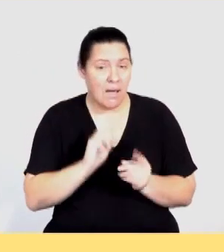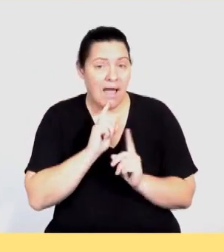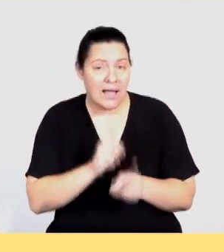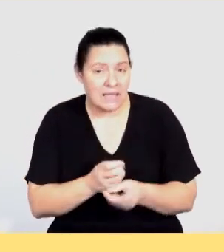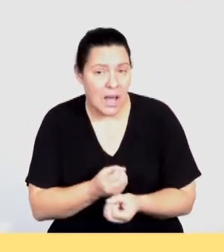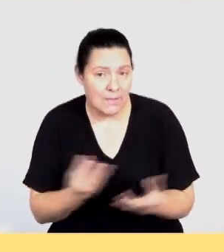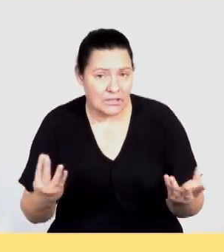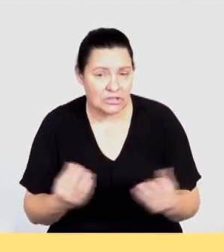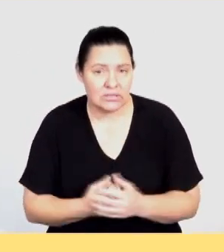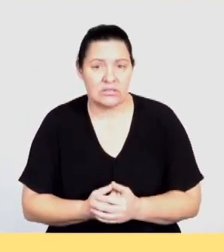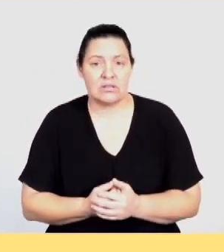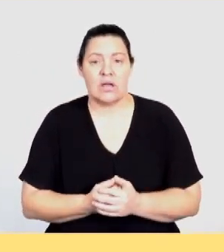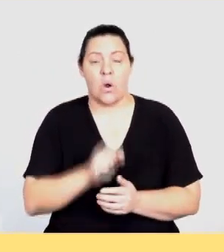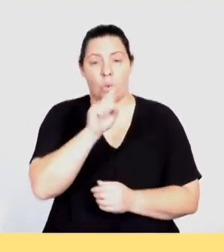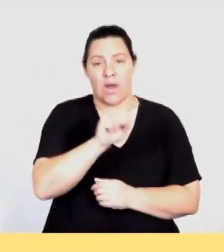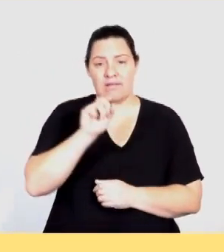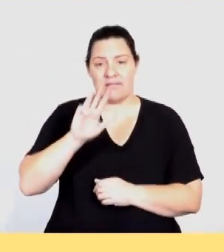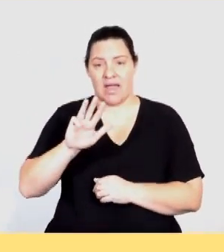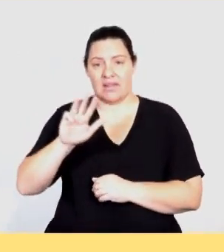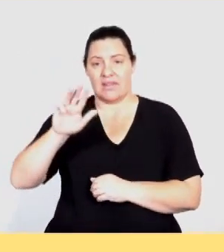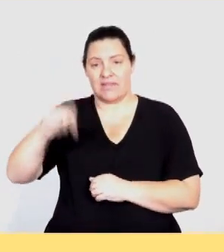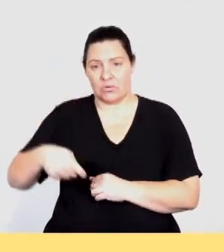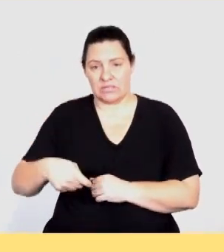10,260. And then you get your